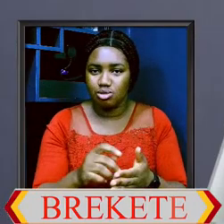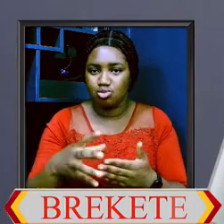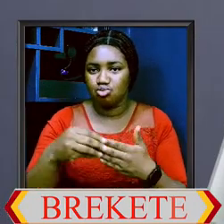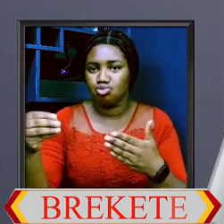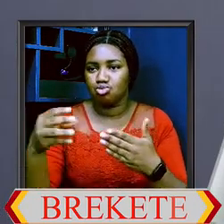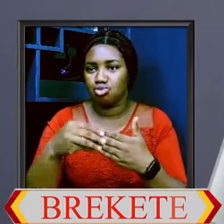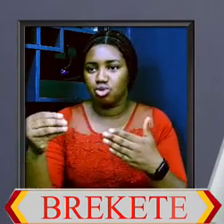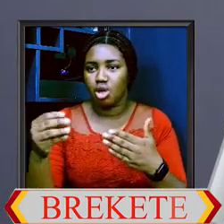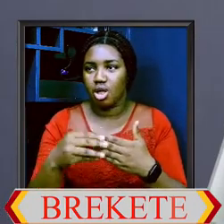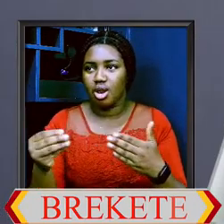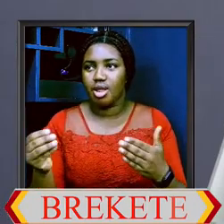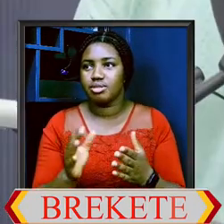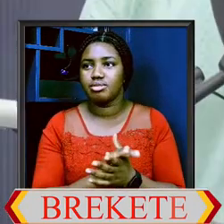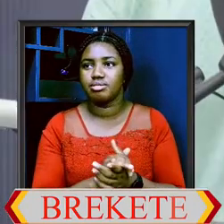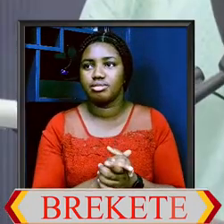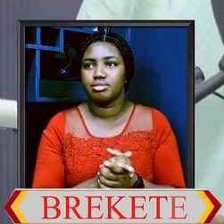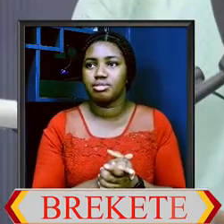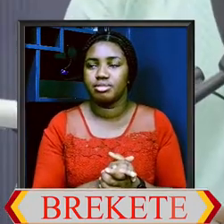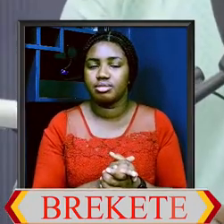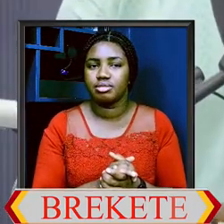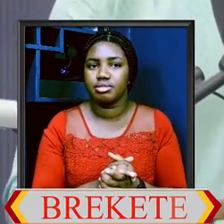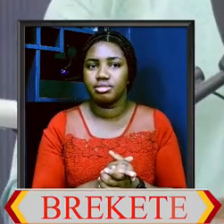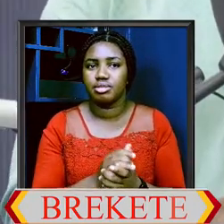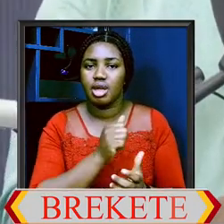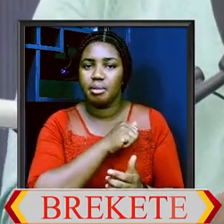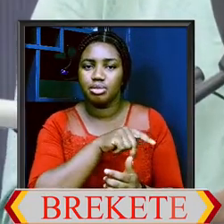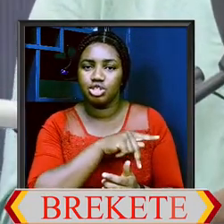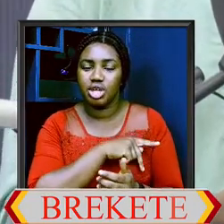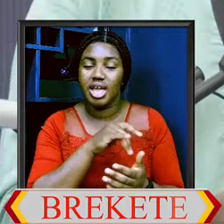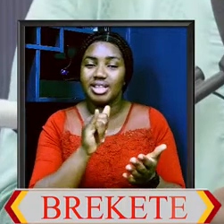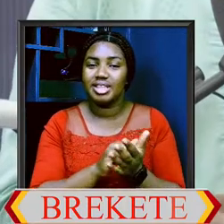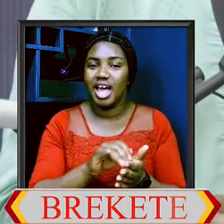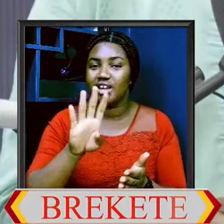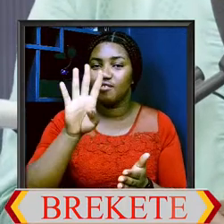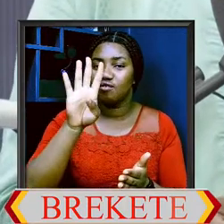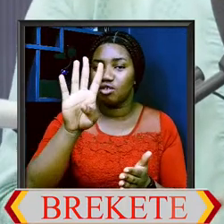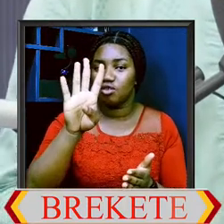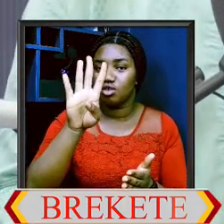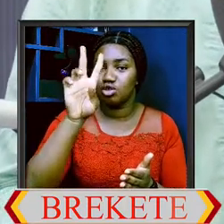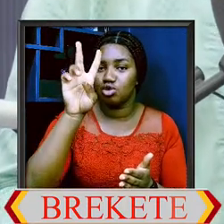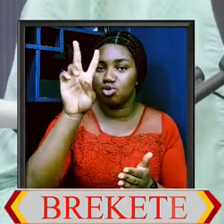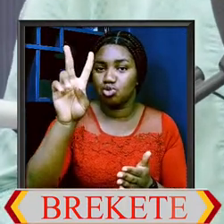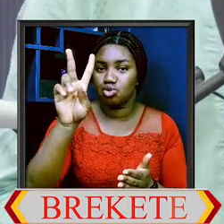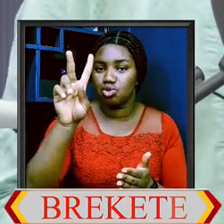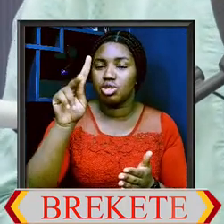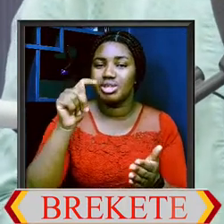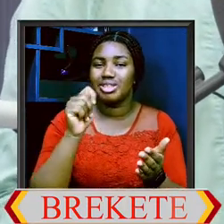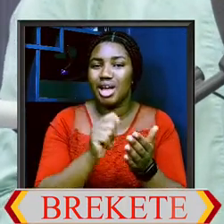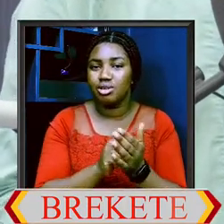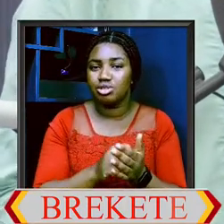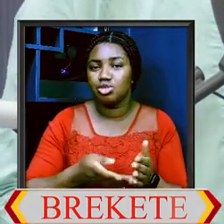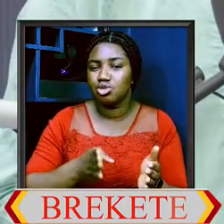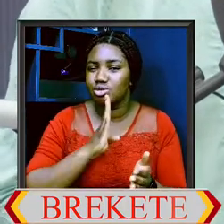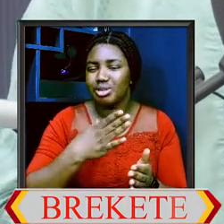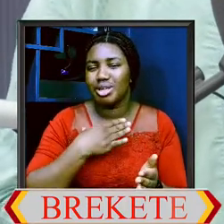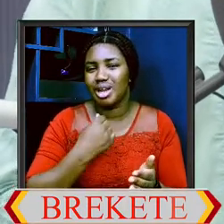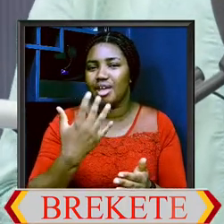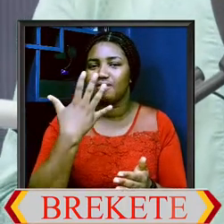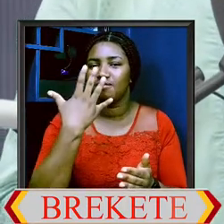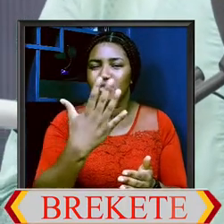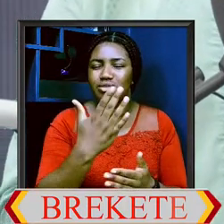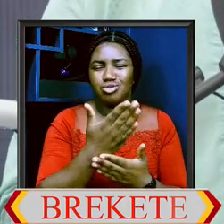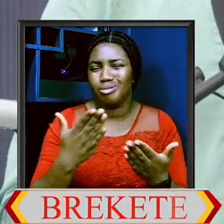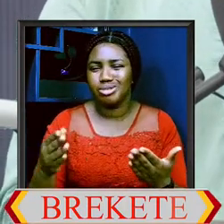we appreciate that $42,000 should be around 50 something million naira just last